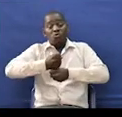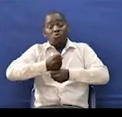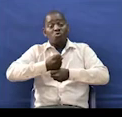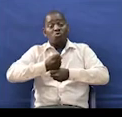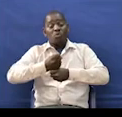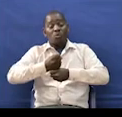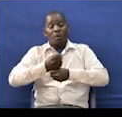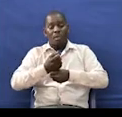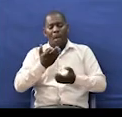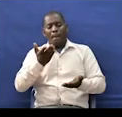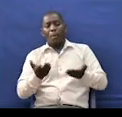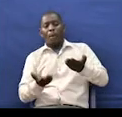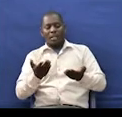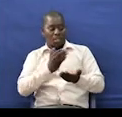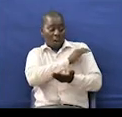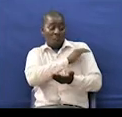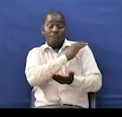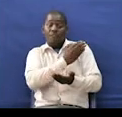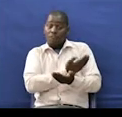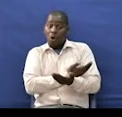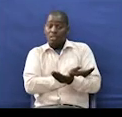moment of force